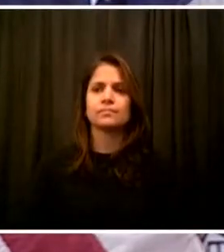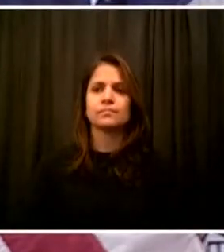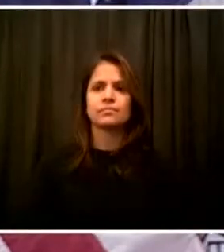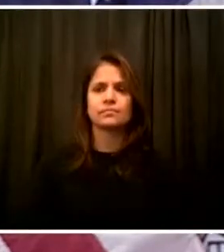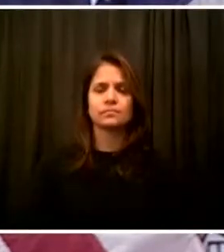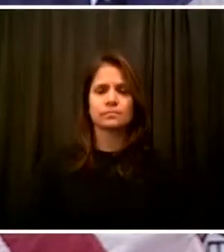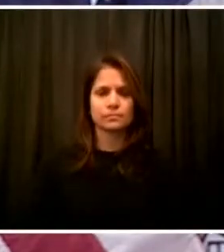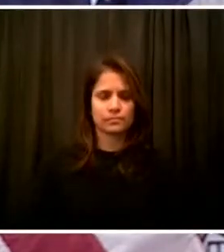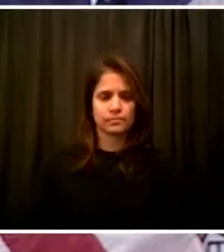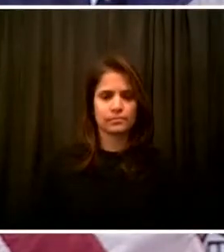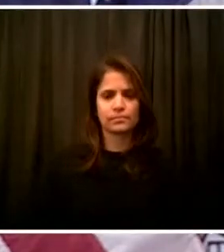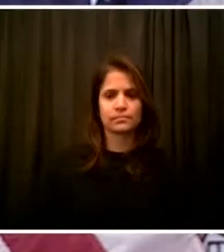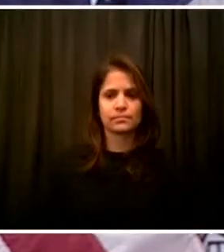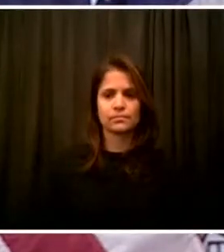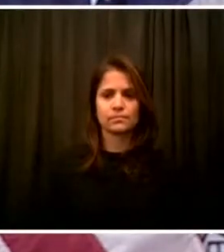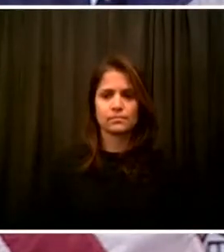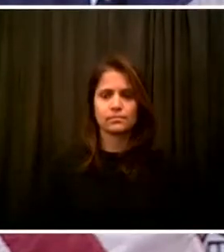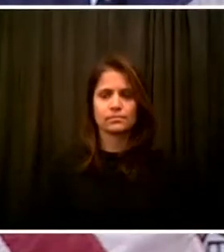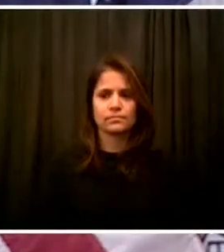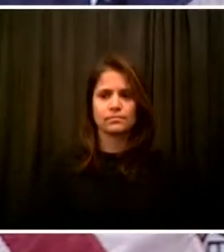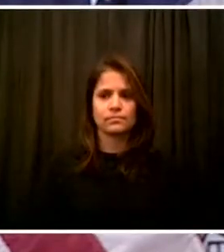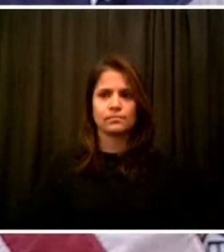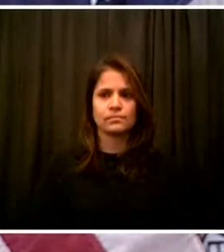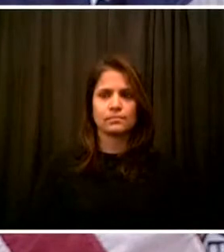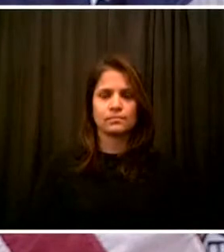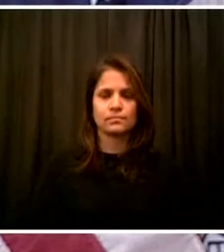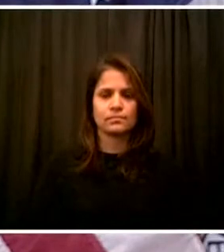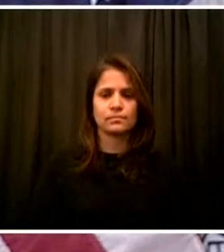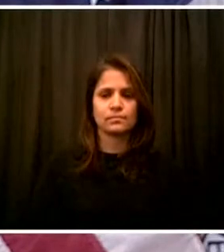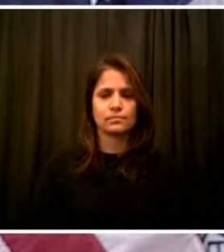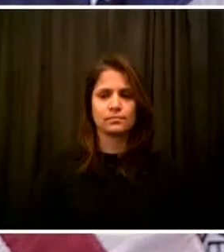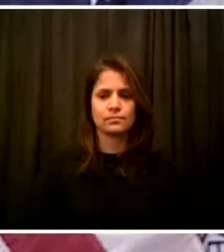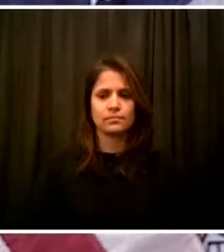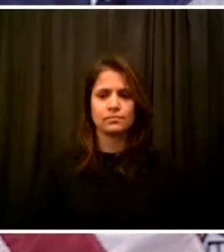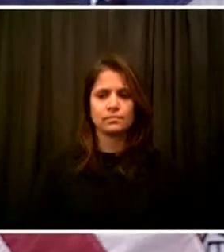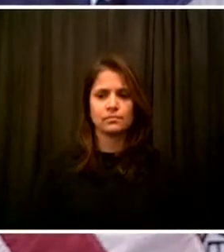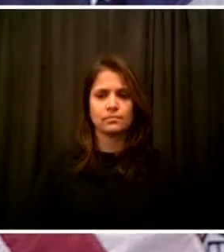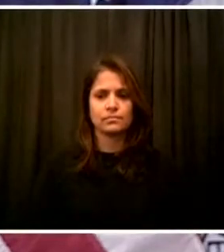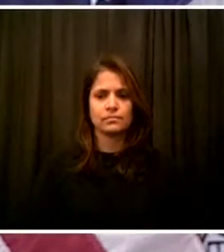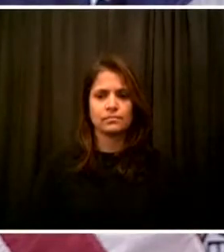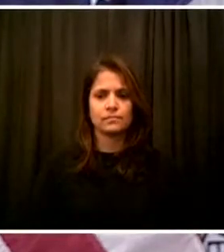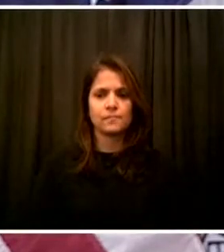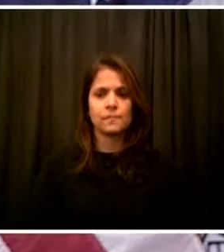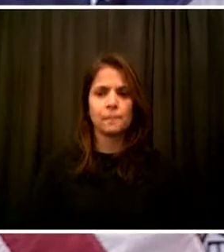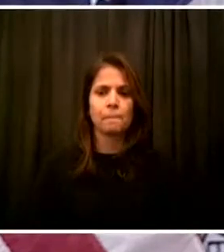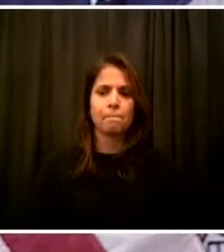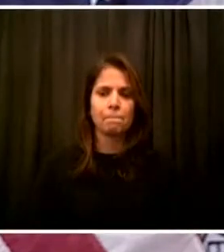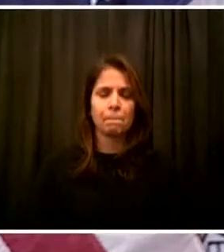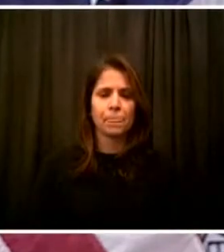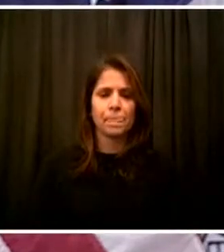Comenzando hoy, queremos que cada persona con síntomas se haga un